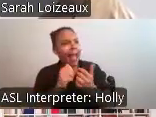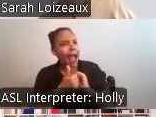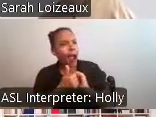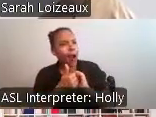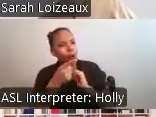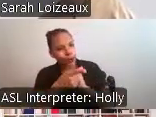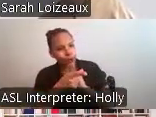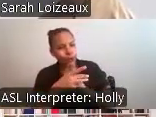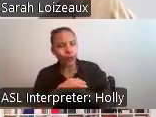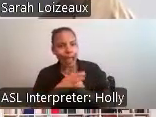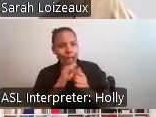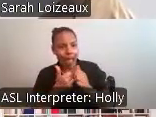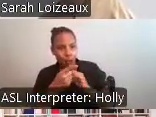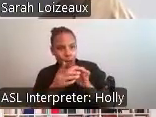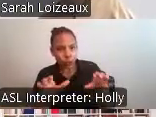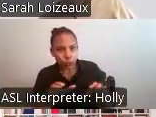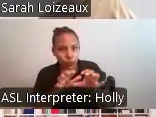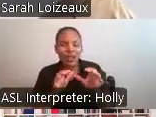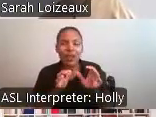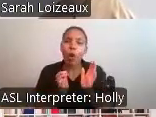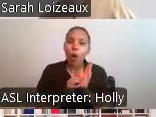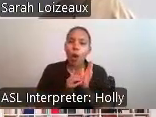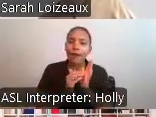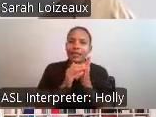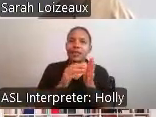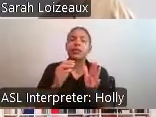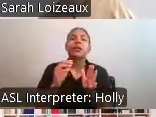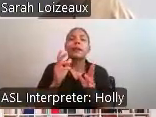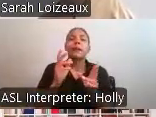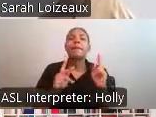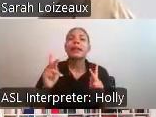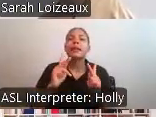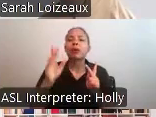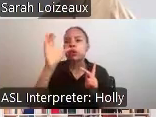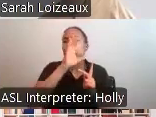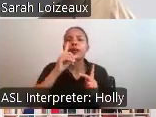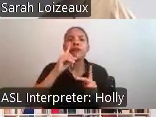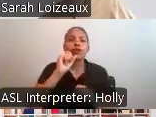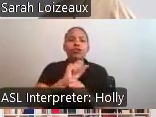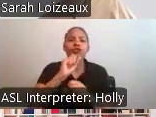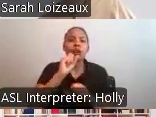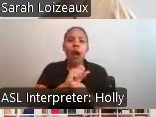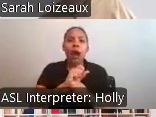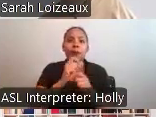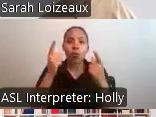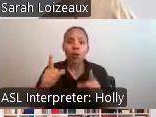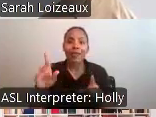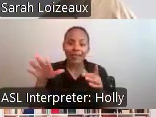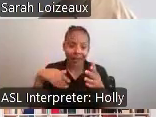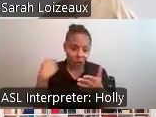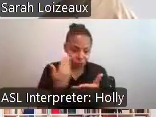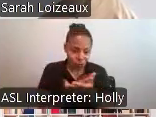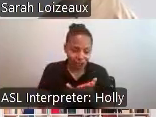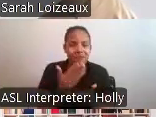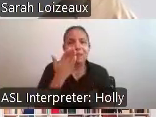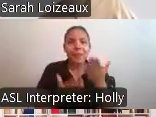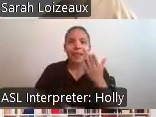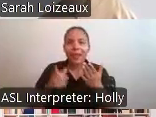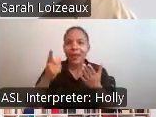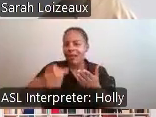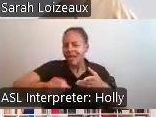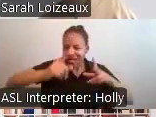When we're working with job seekers, a lot of times they're coming in, they could be right in, crisis mode still. They either lost their job or they've been